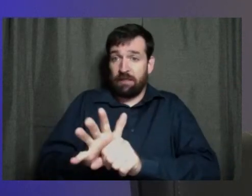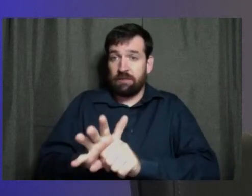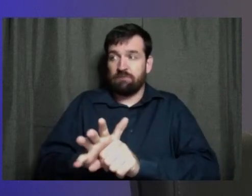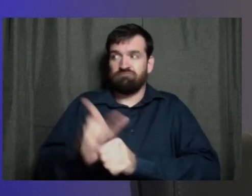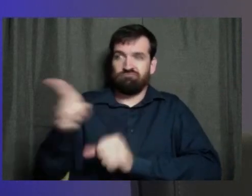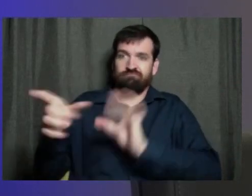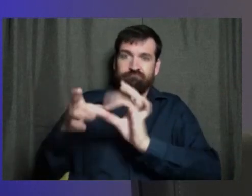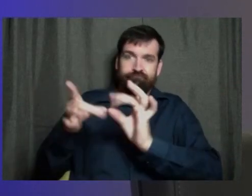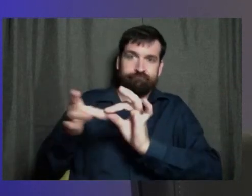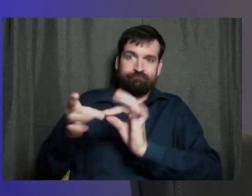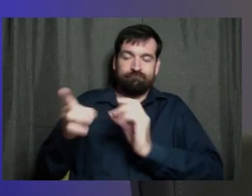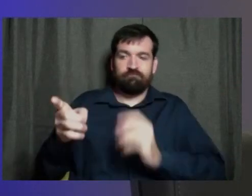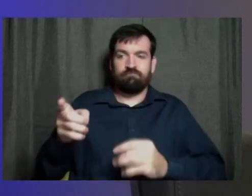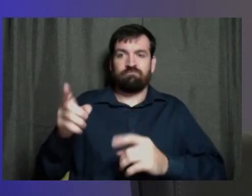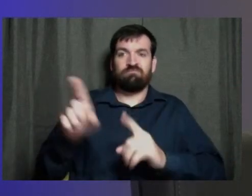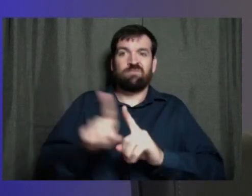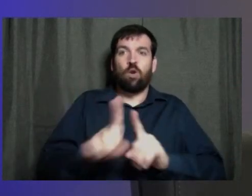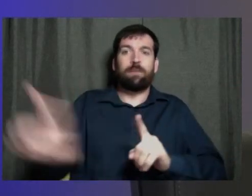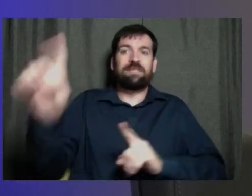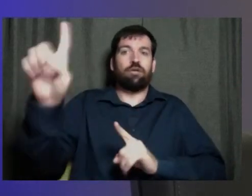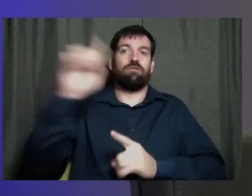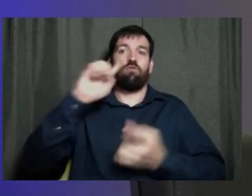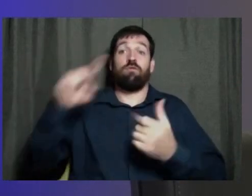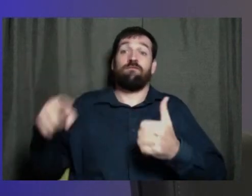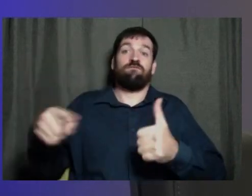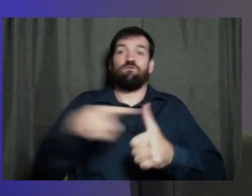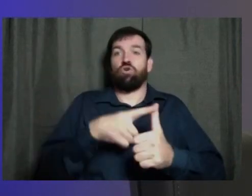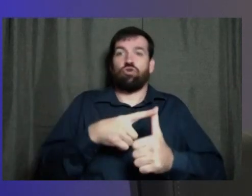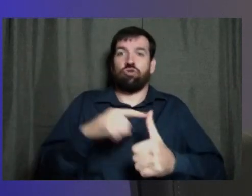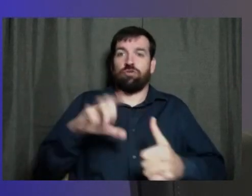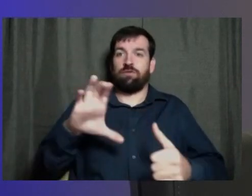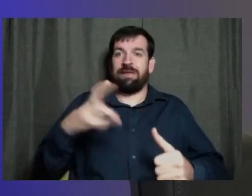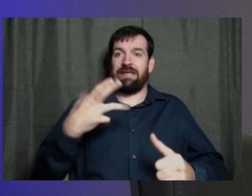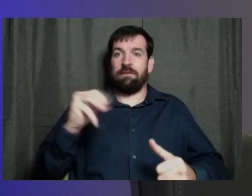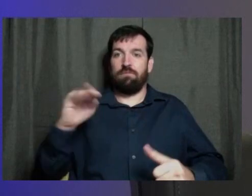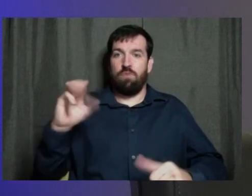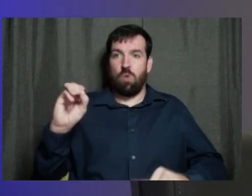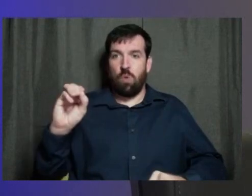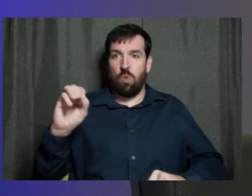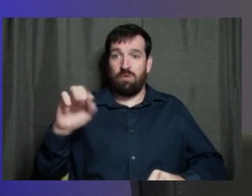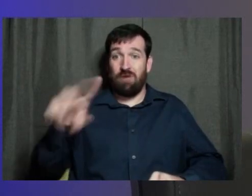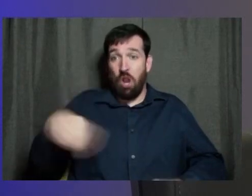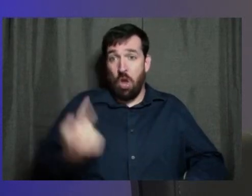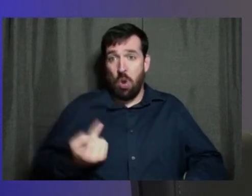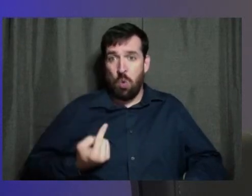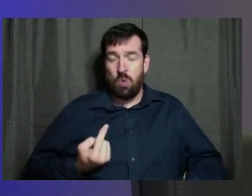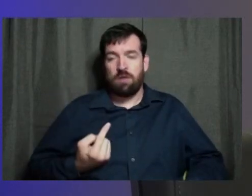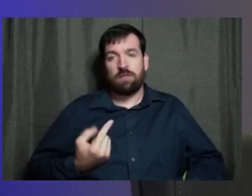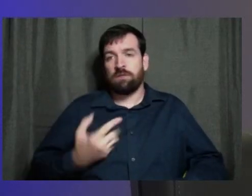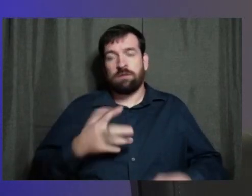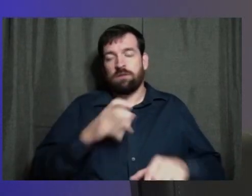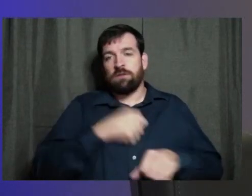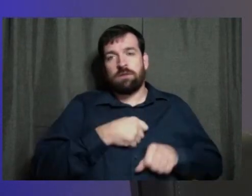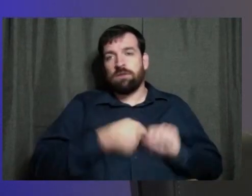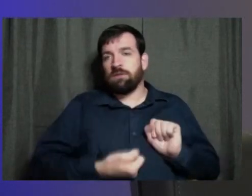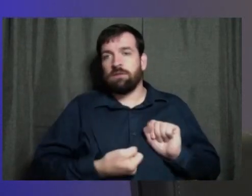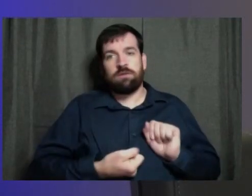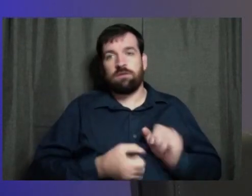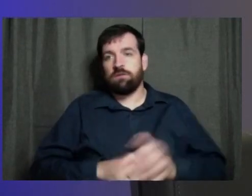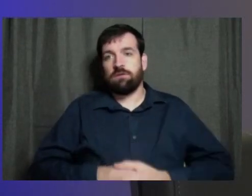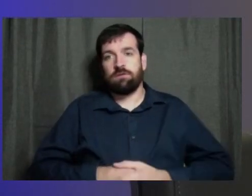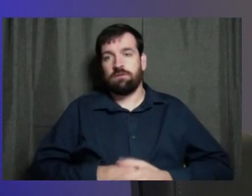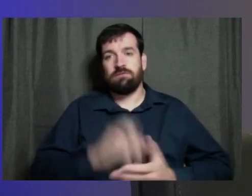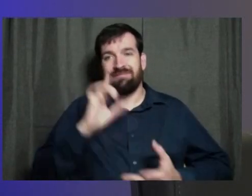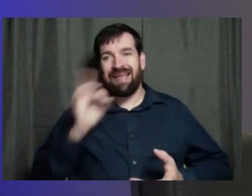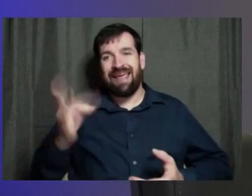send a patient upstairs for their first cycle of chemotherapy alone was heartbreaking, and we hated that for our